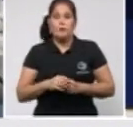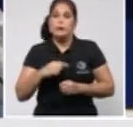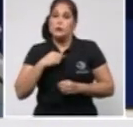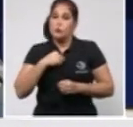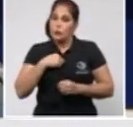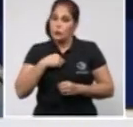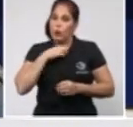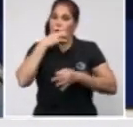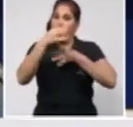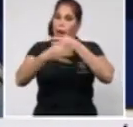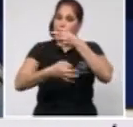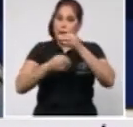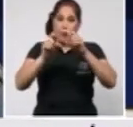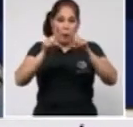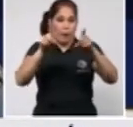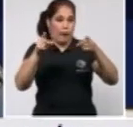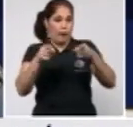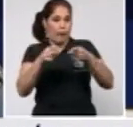being investigated.